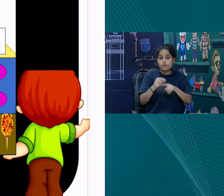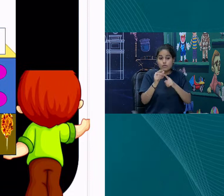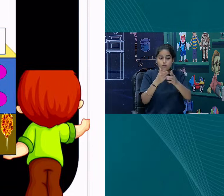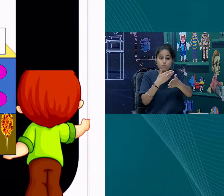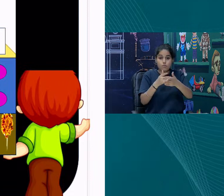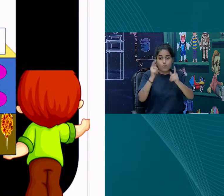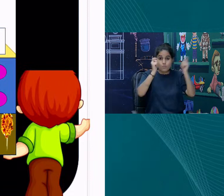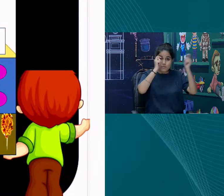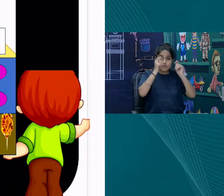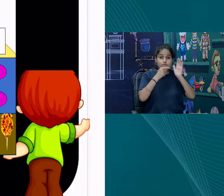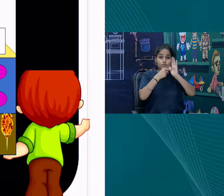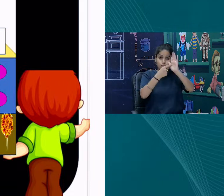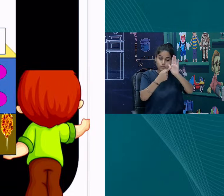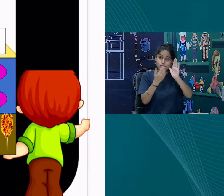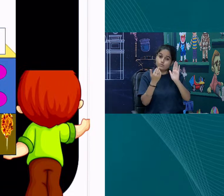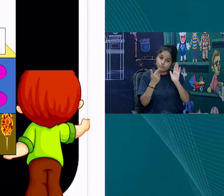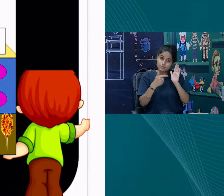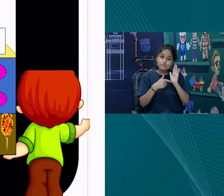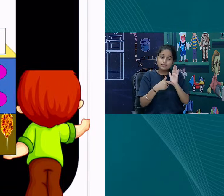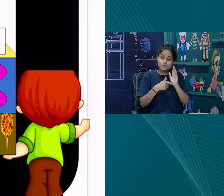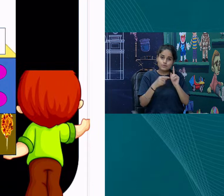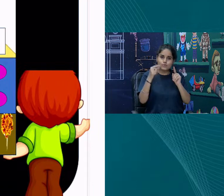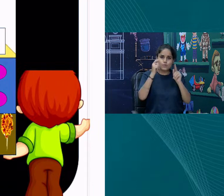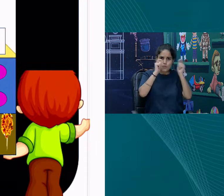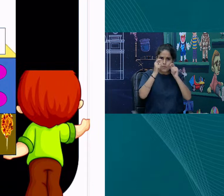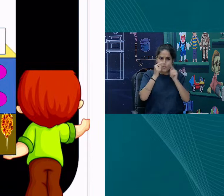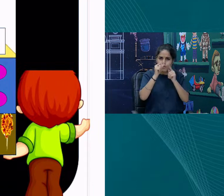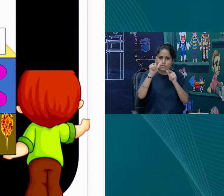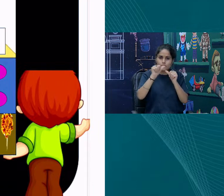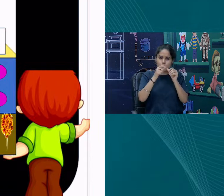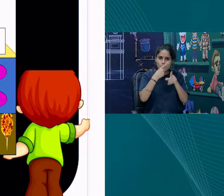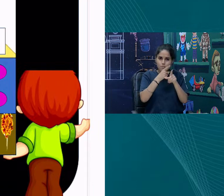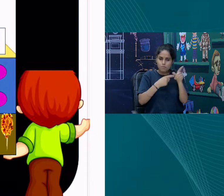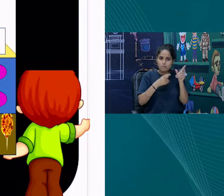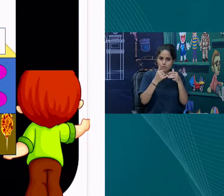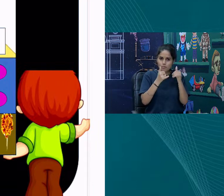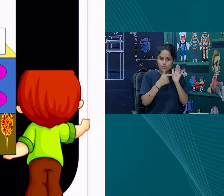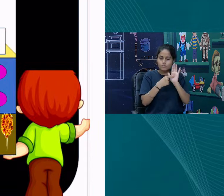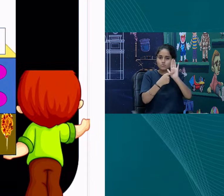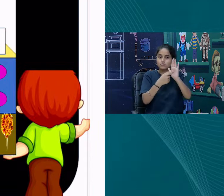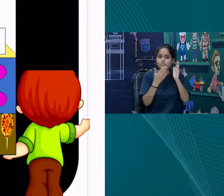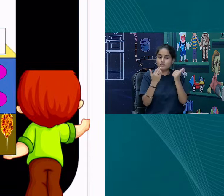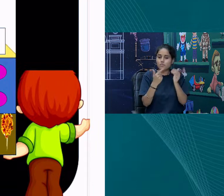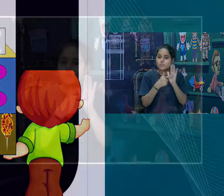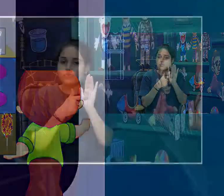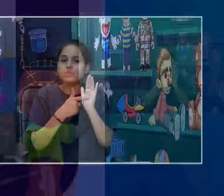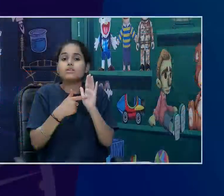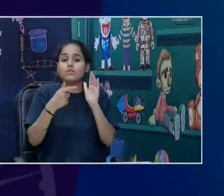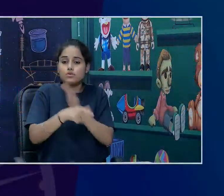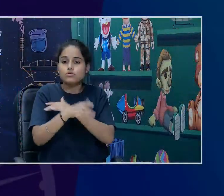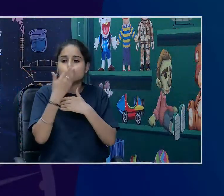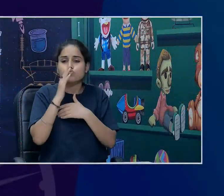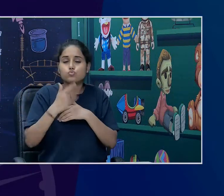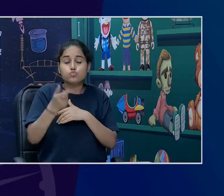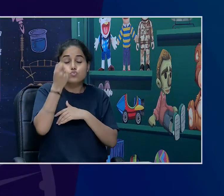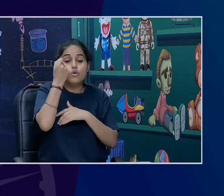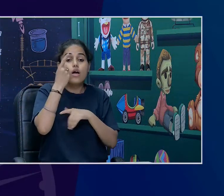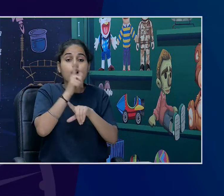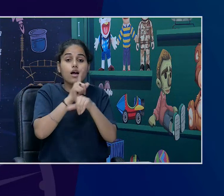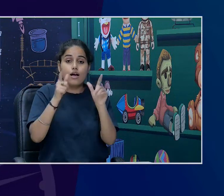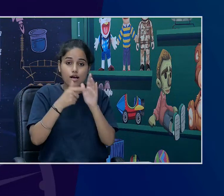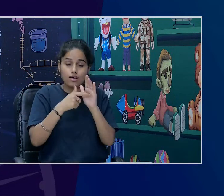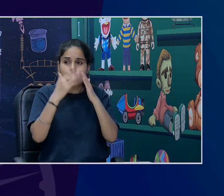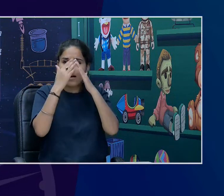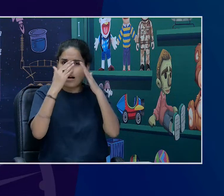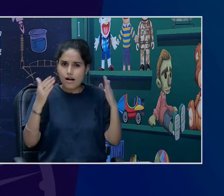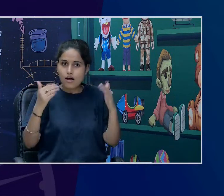done with the help of these poem lines itself, that we can let the children imagine or build up a